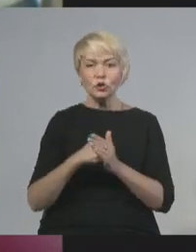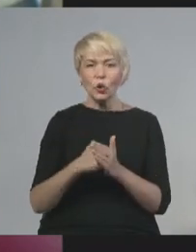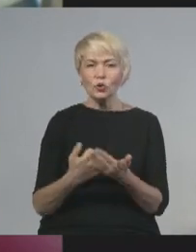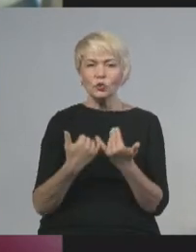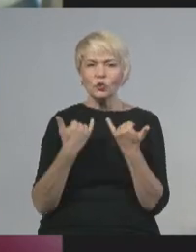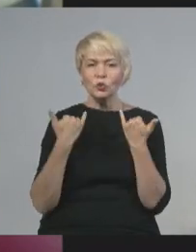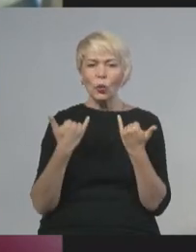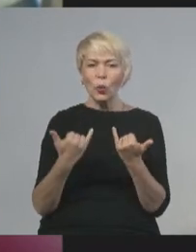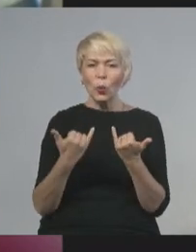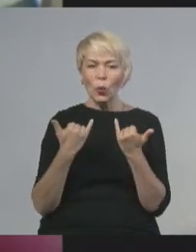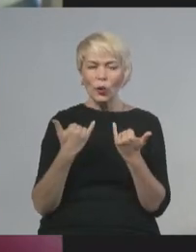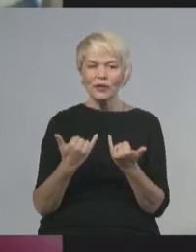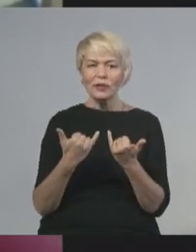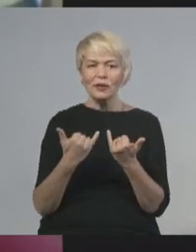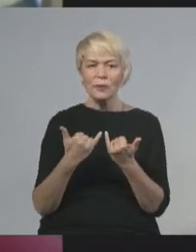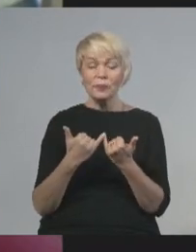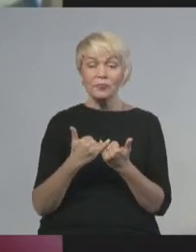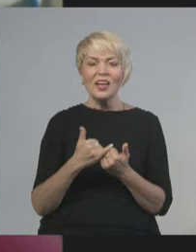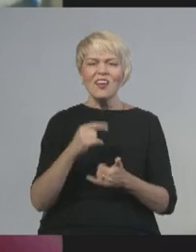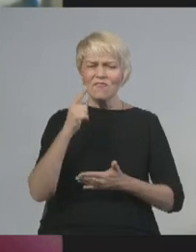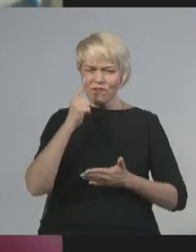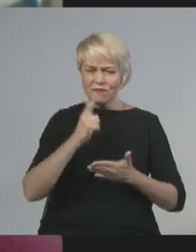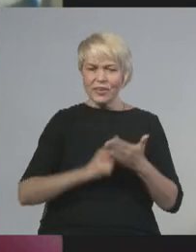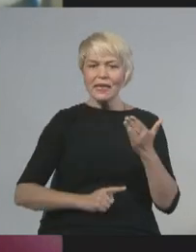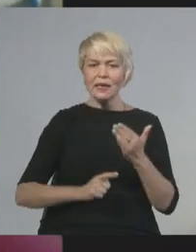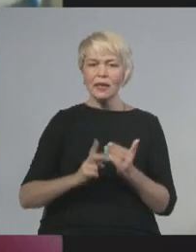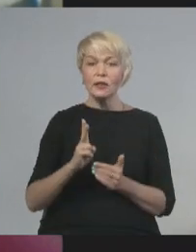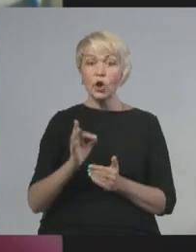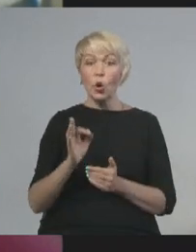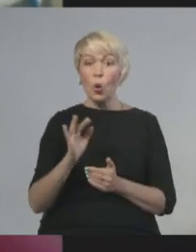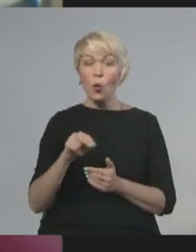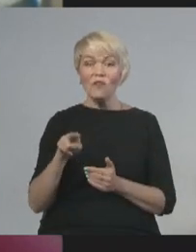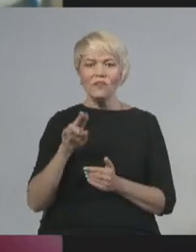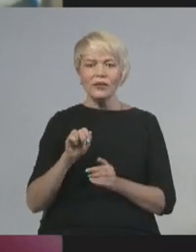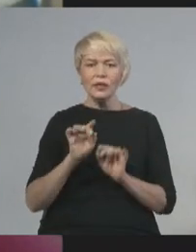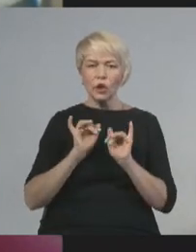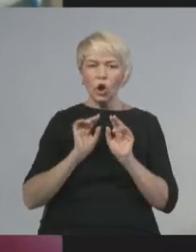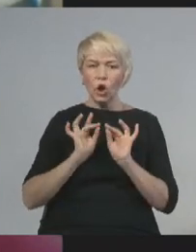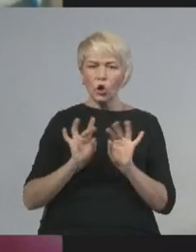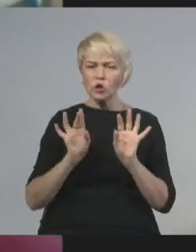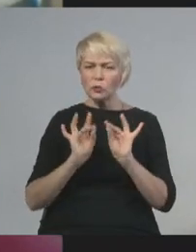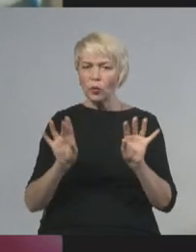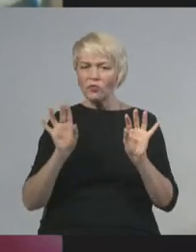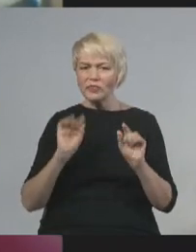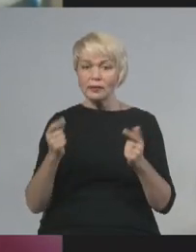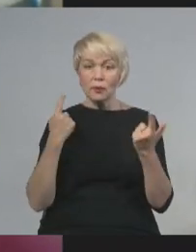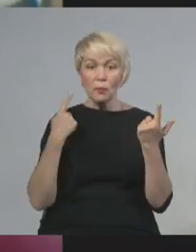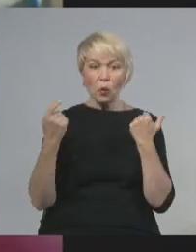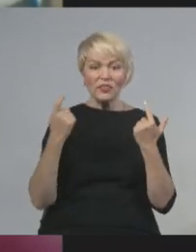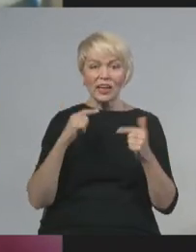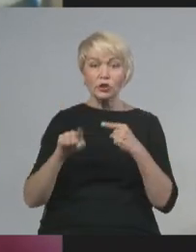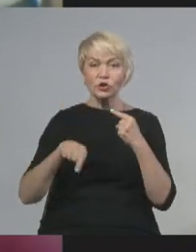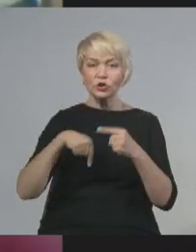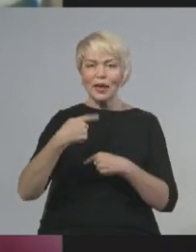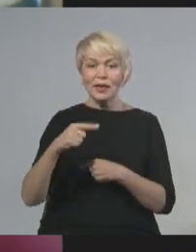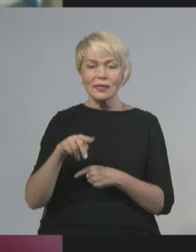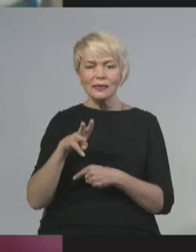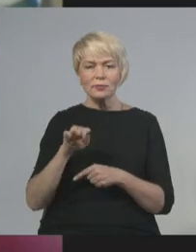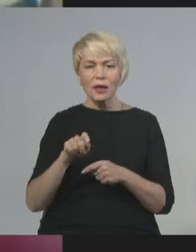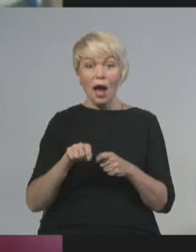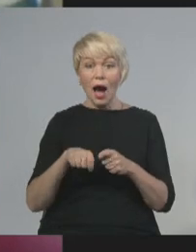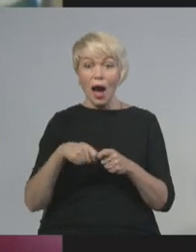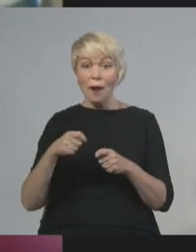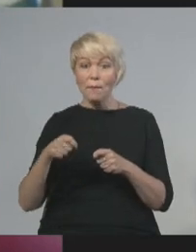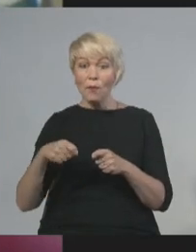in kavit and they promote this message also through their media outlets but slowly they allow these